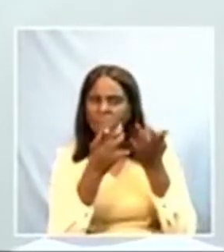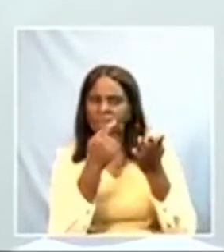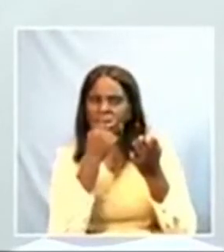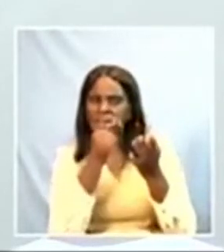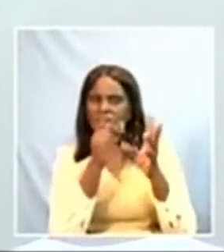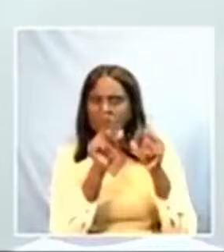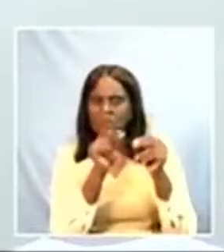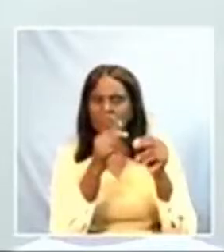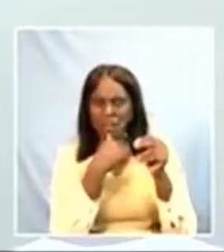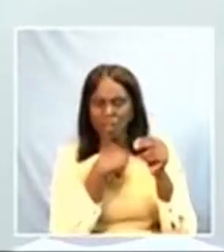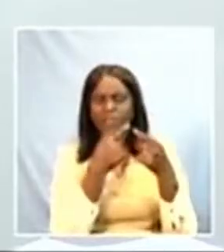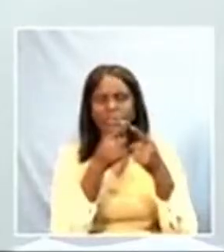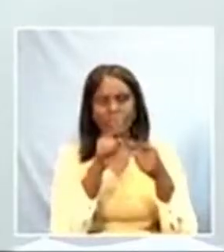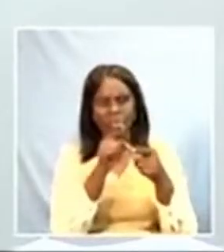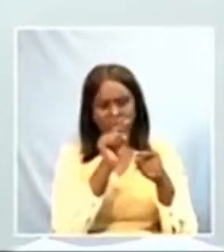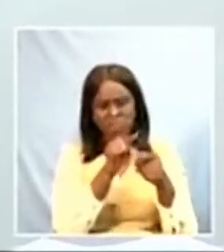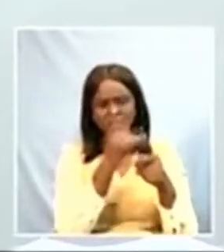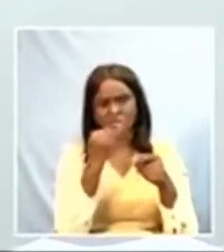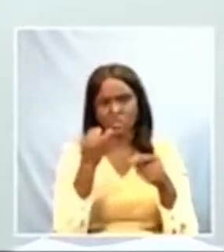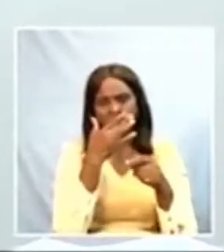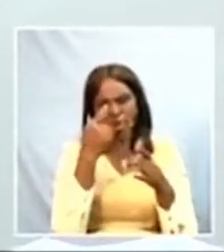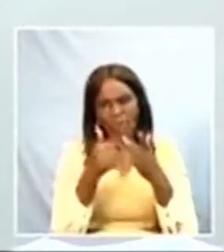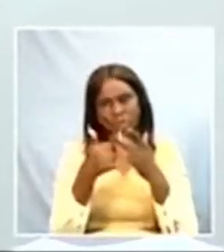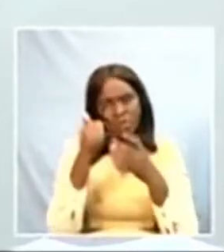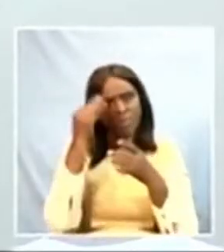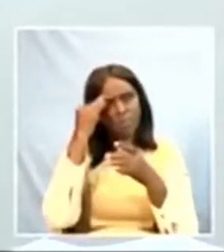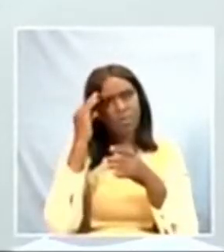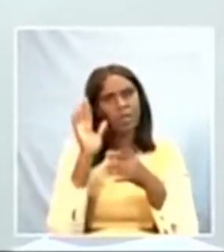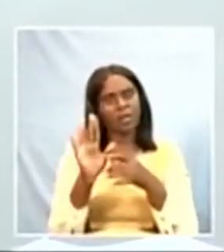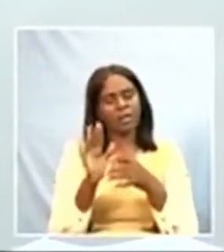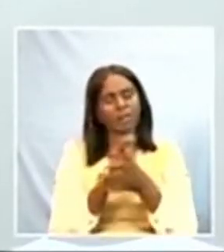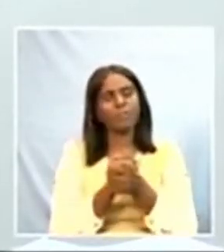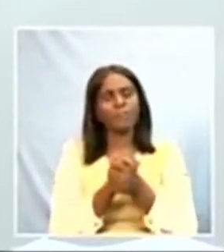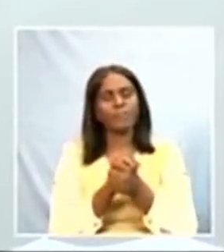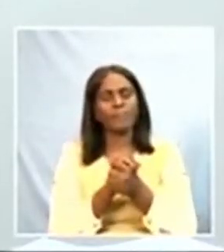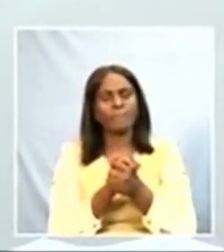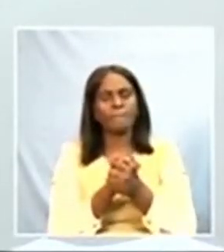no, there was a variation. These issues should be on your fingertips.